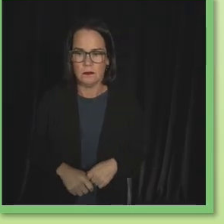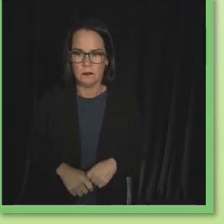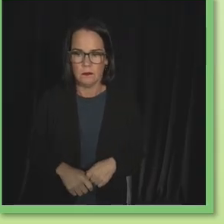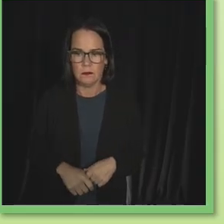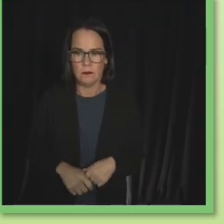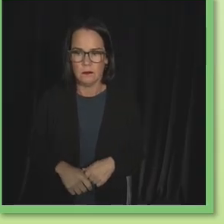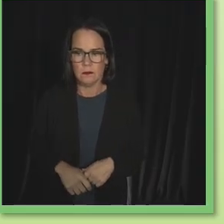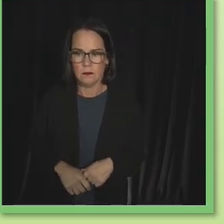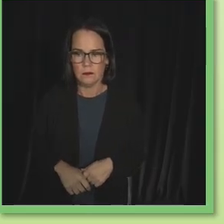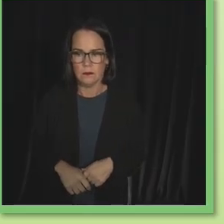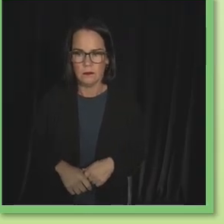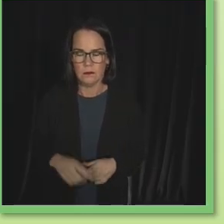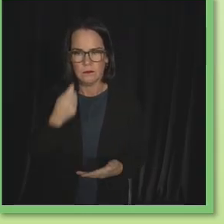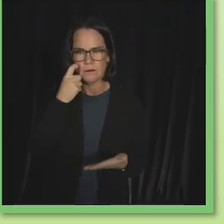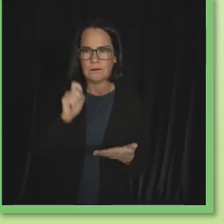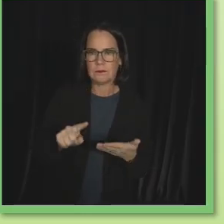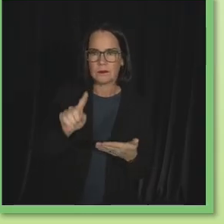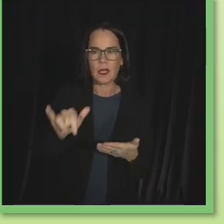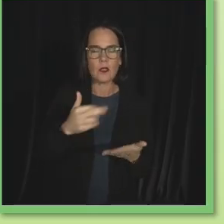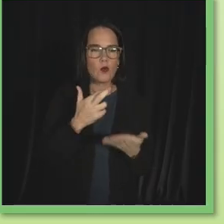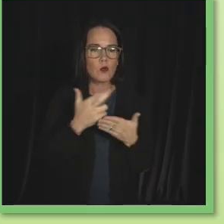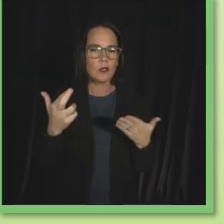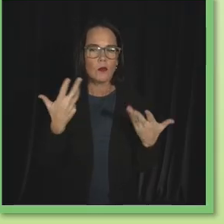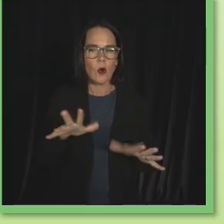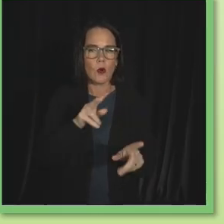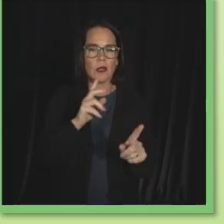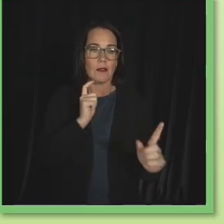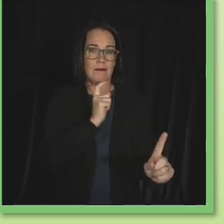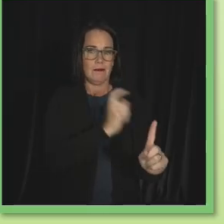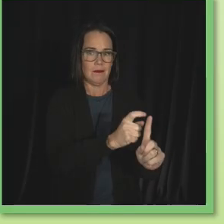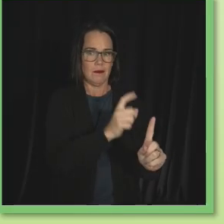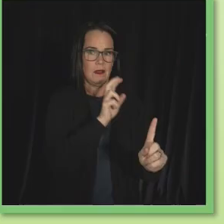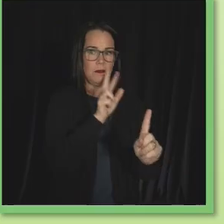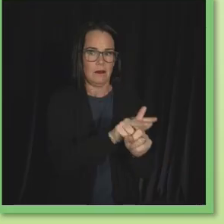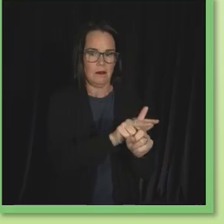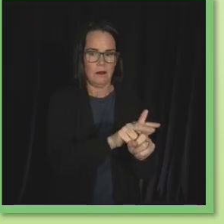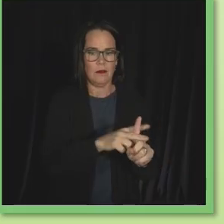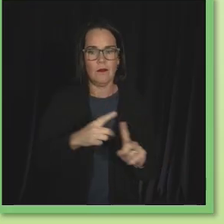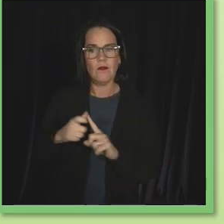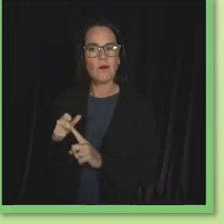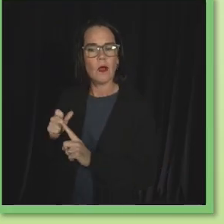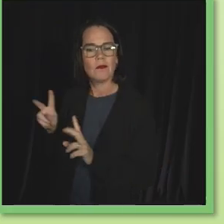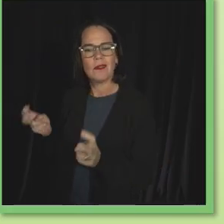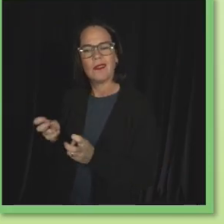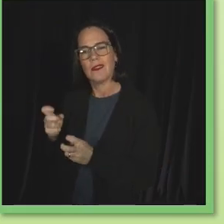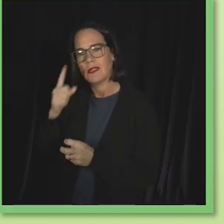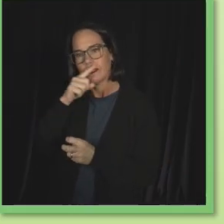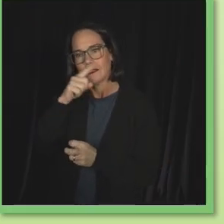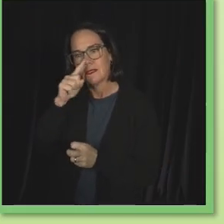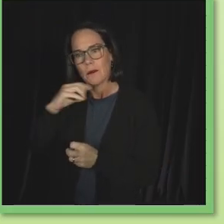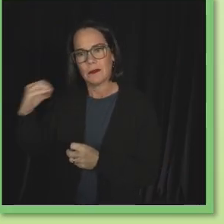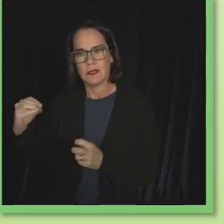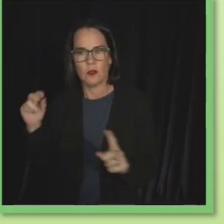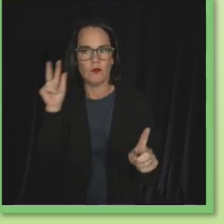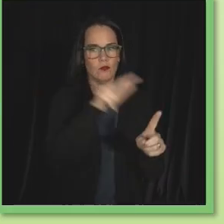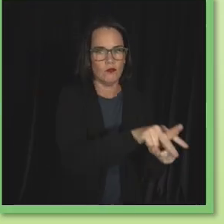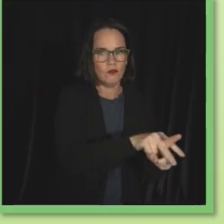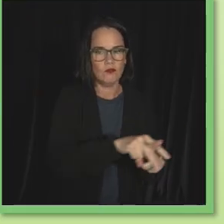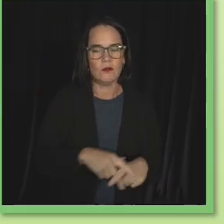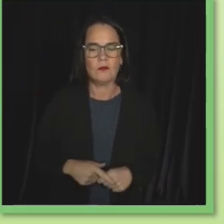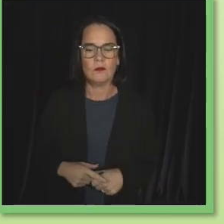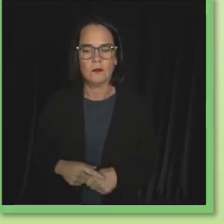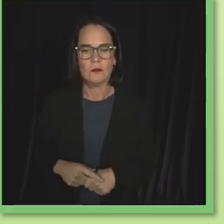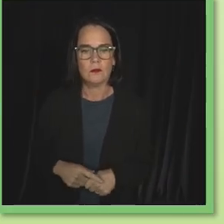we will see that the resource has been allocated from the dummy 0 on the first kind worker. And if we look